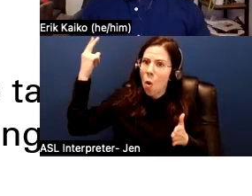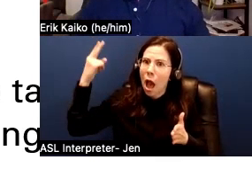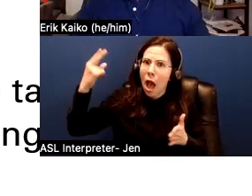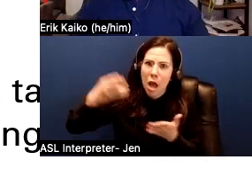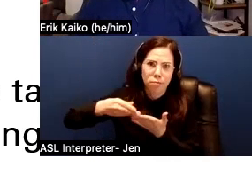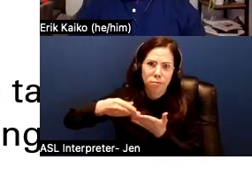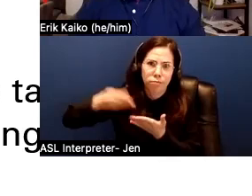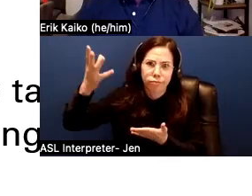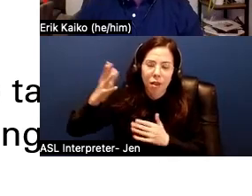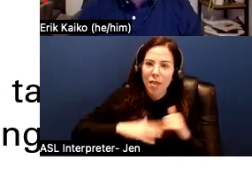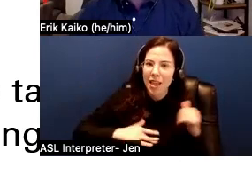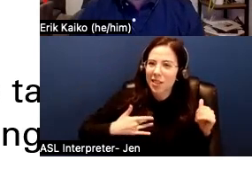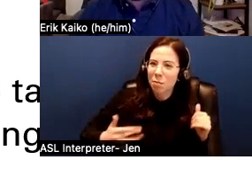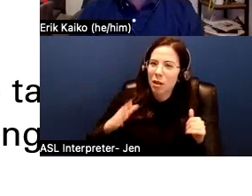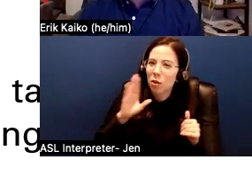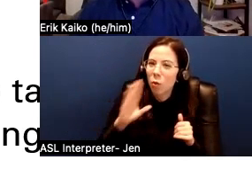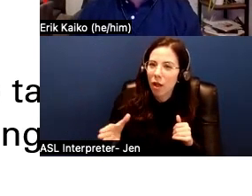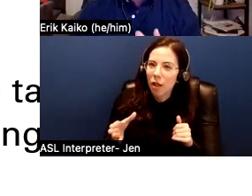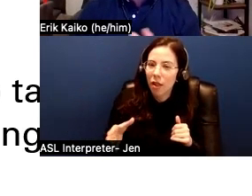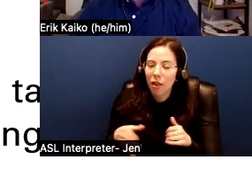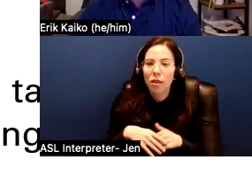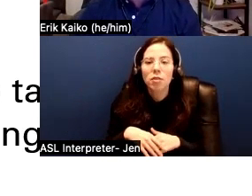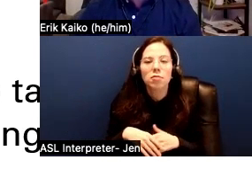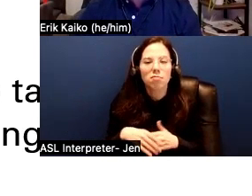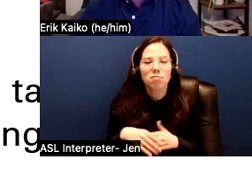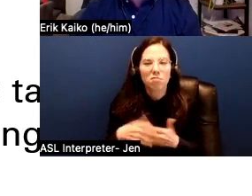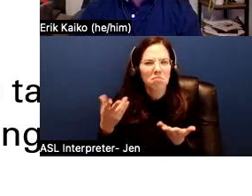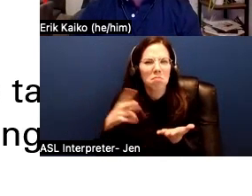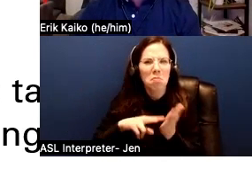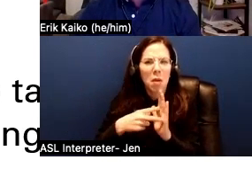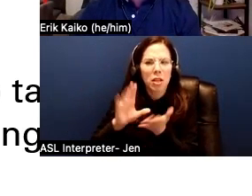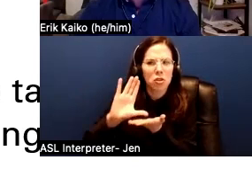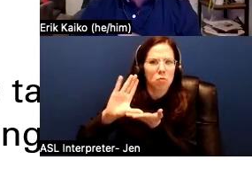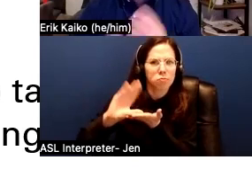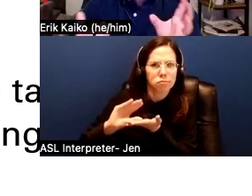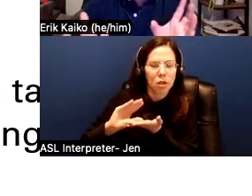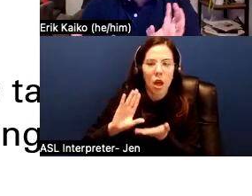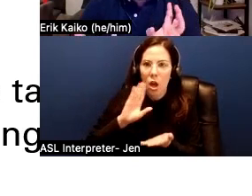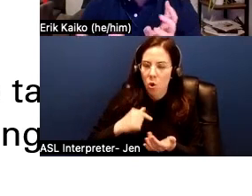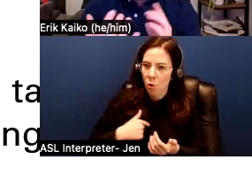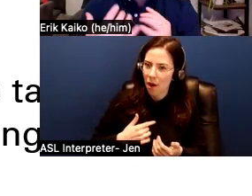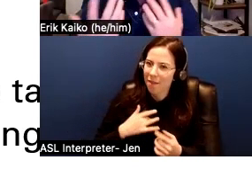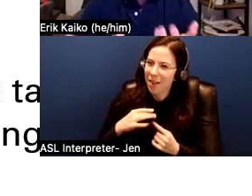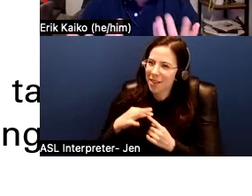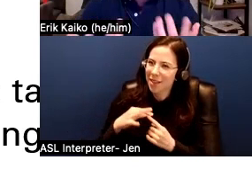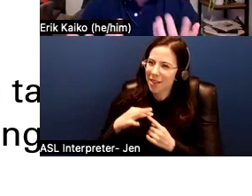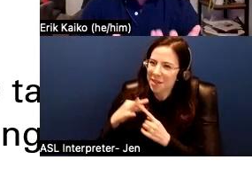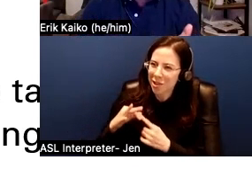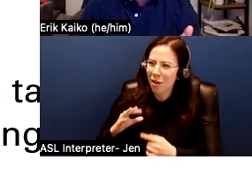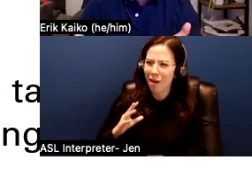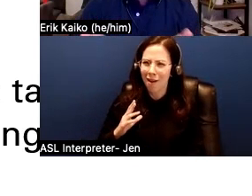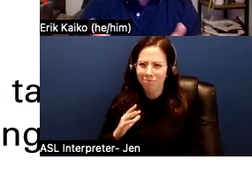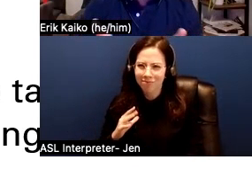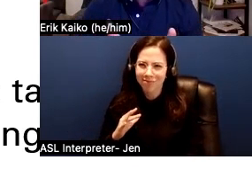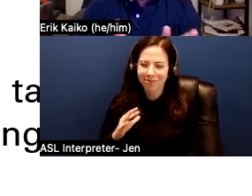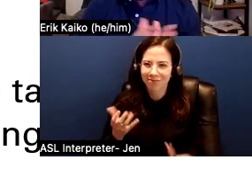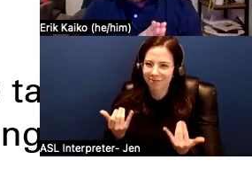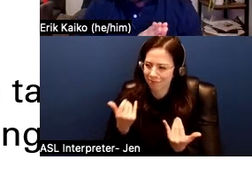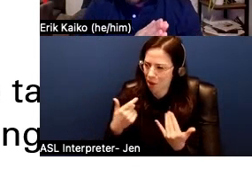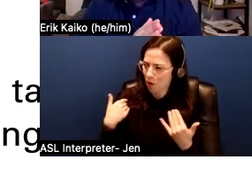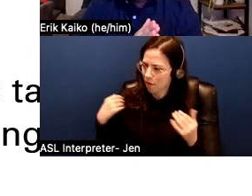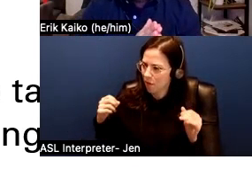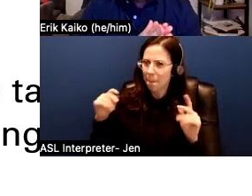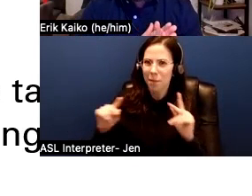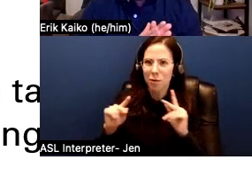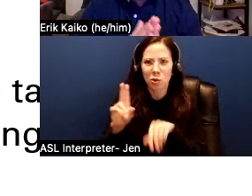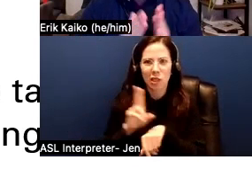is normal for a person, offering a discount not only makes them feel sort of special, unique, give them an opportunity to take